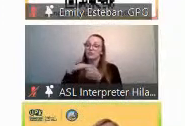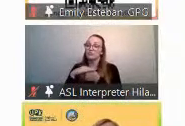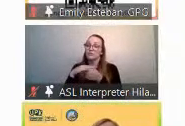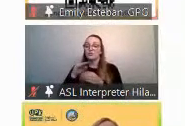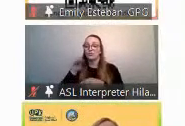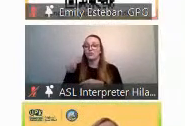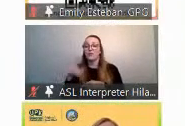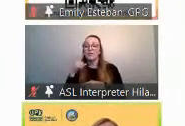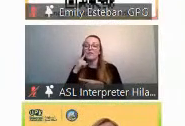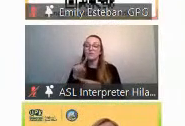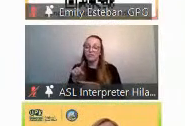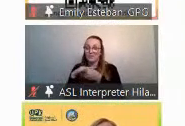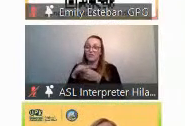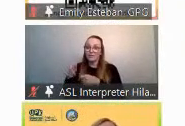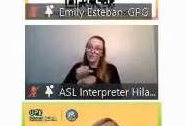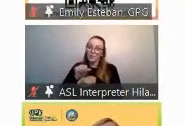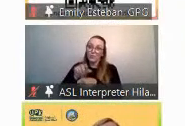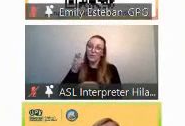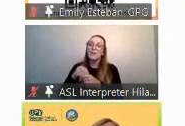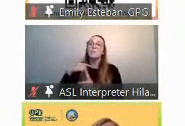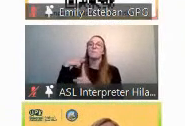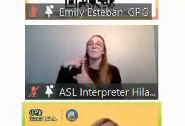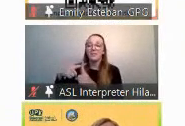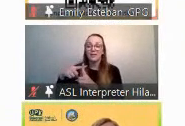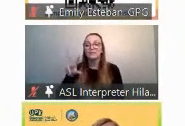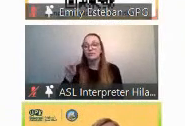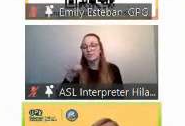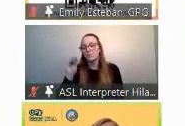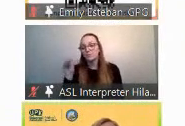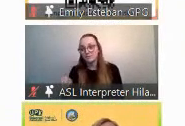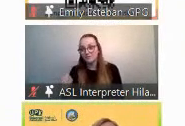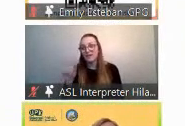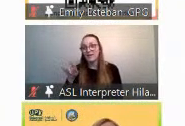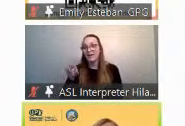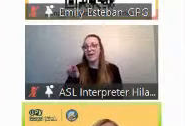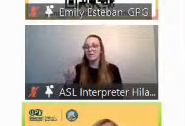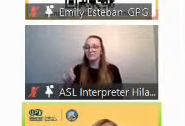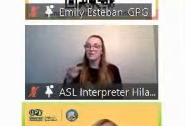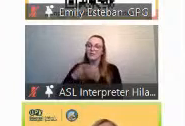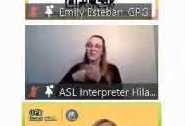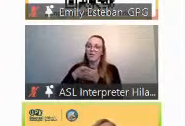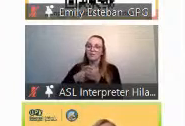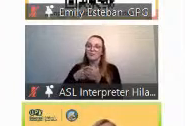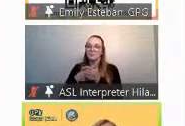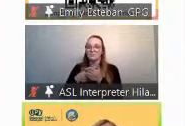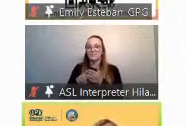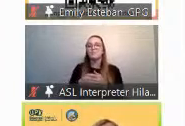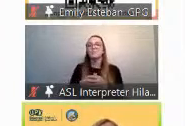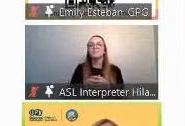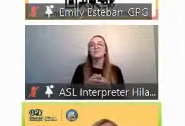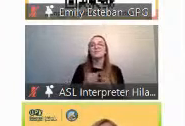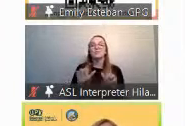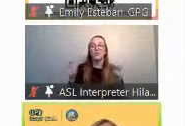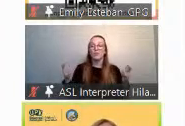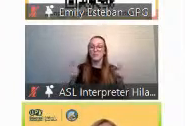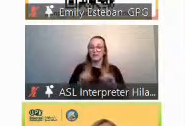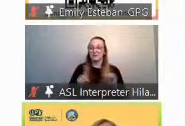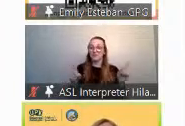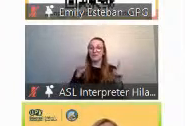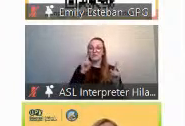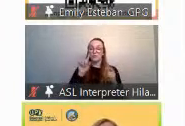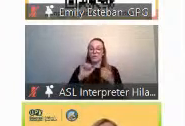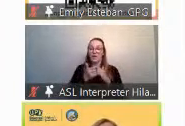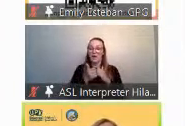plus 30% administrative and support cost allowance. The major impact to how this changes the provider